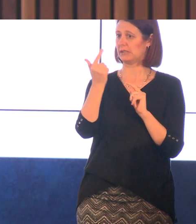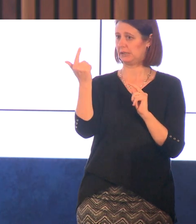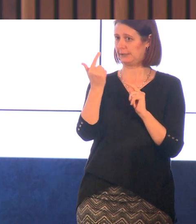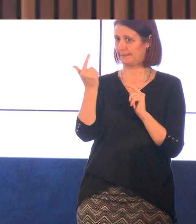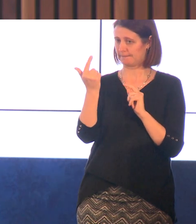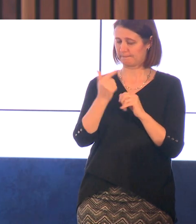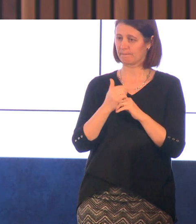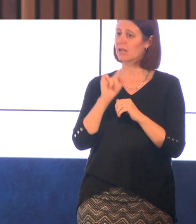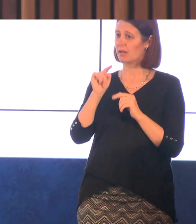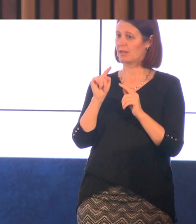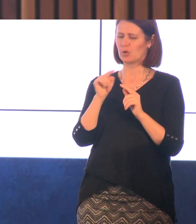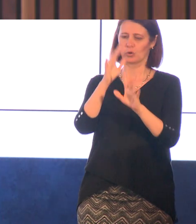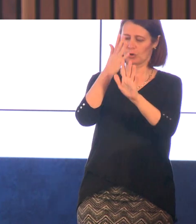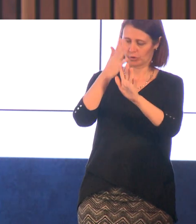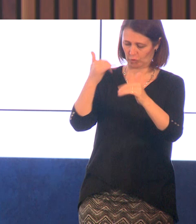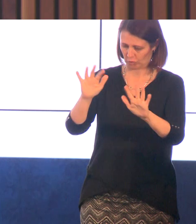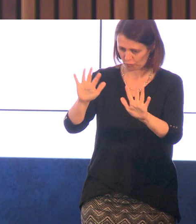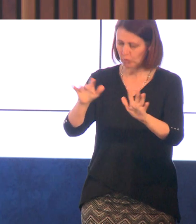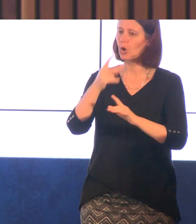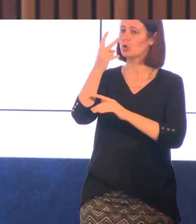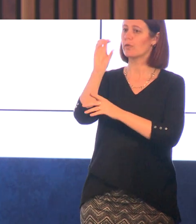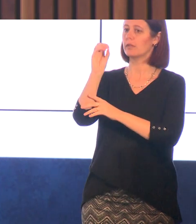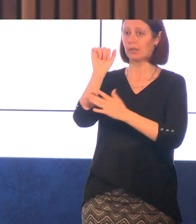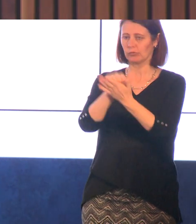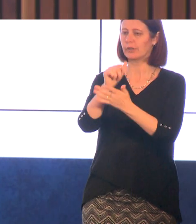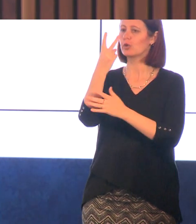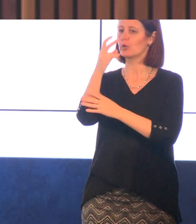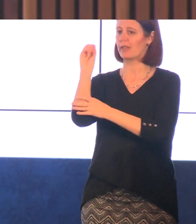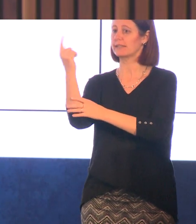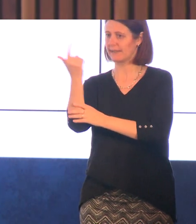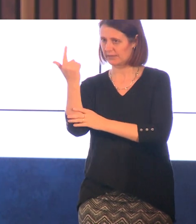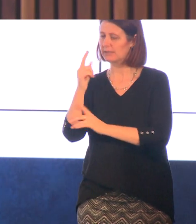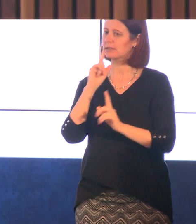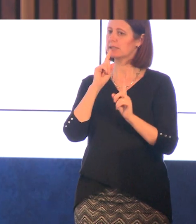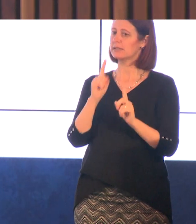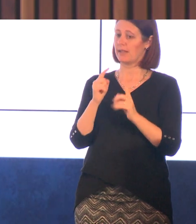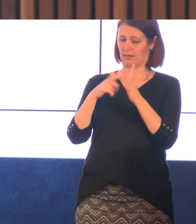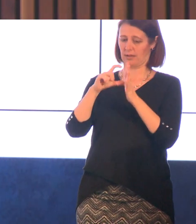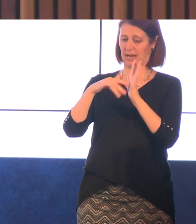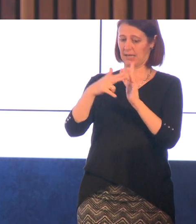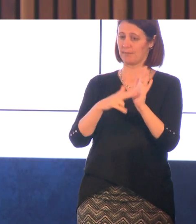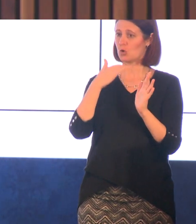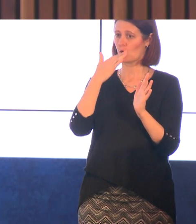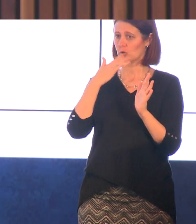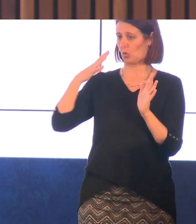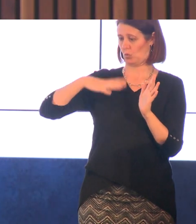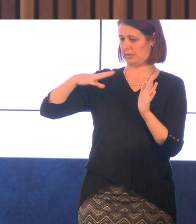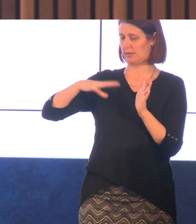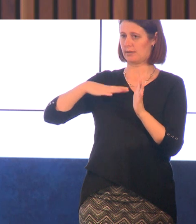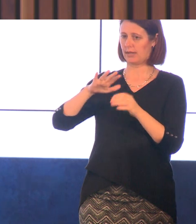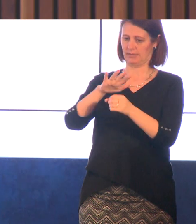2017 argued, or 2017, argued that administrative costs would need to